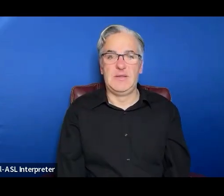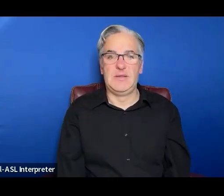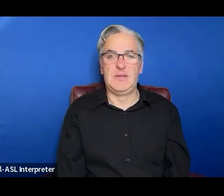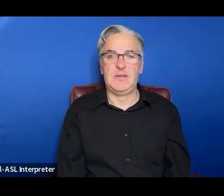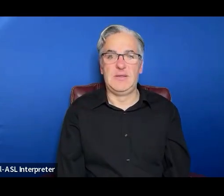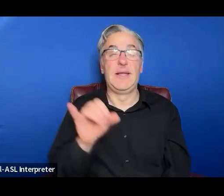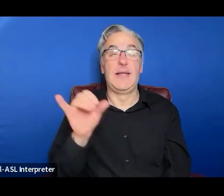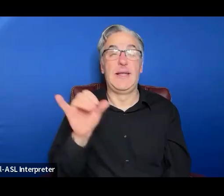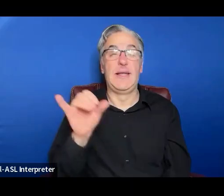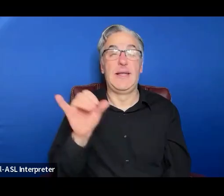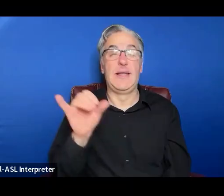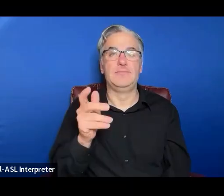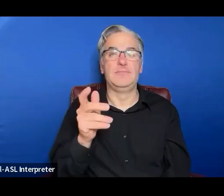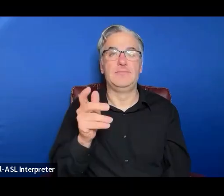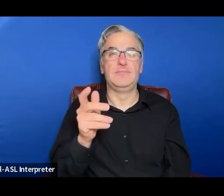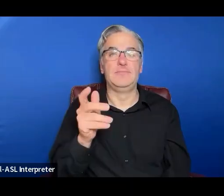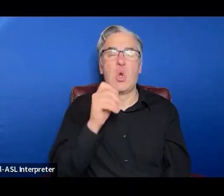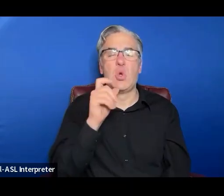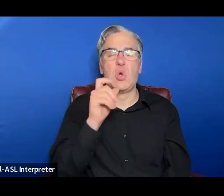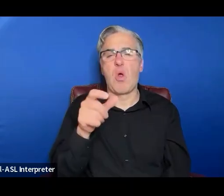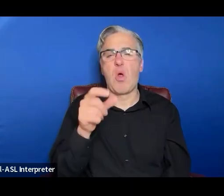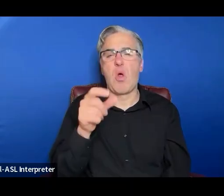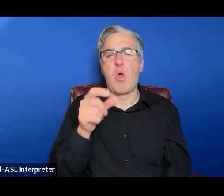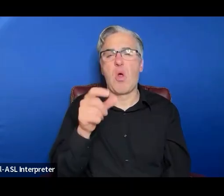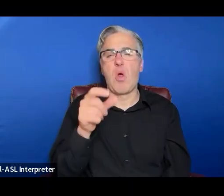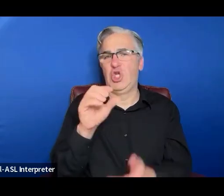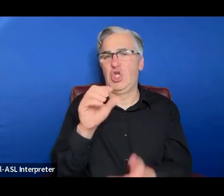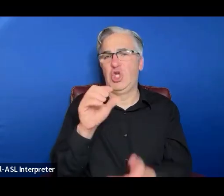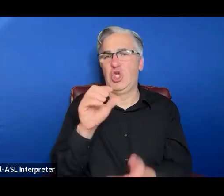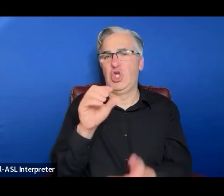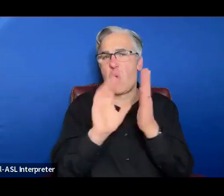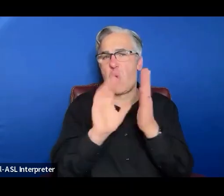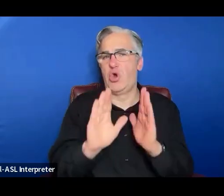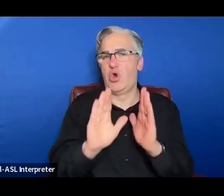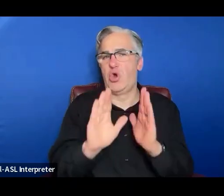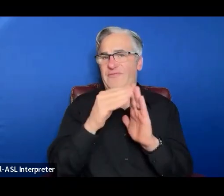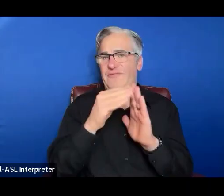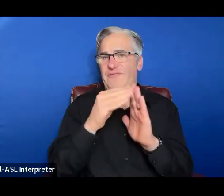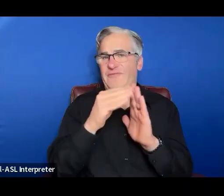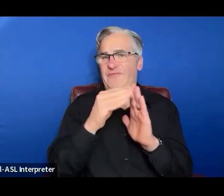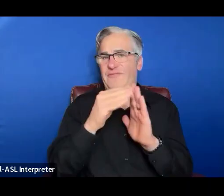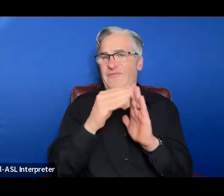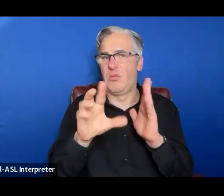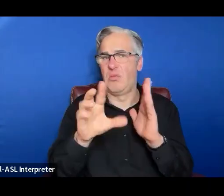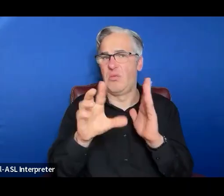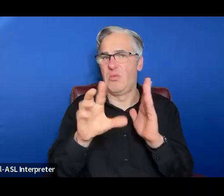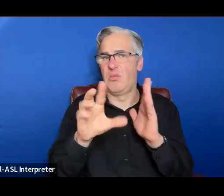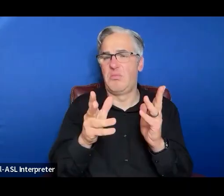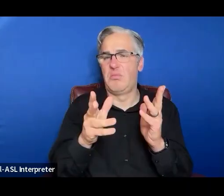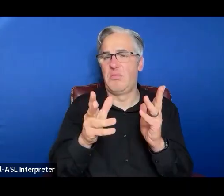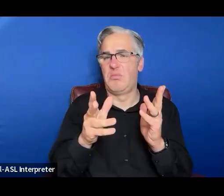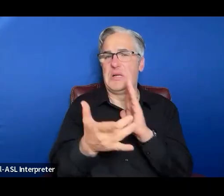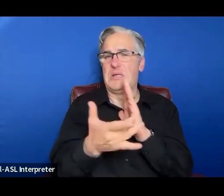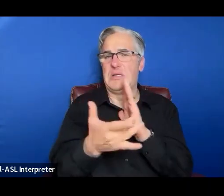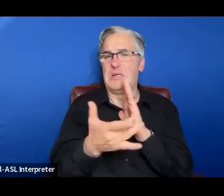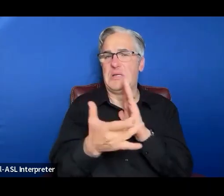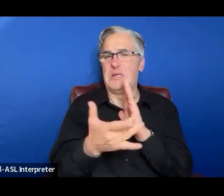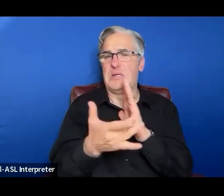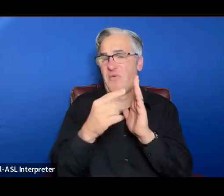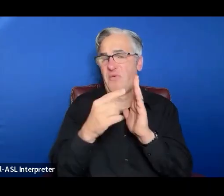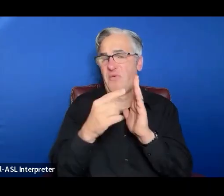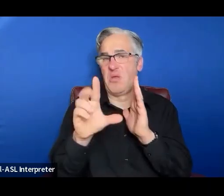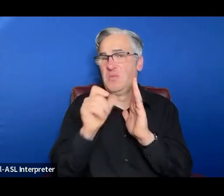And you don't need an attorney all the time to do these documents. You don't technically need an attorney to draft a